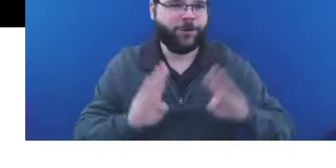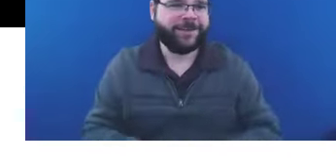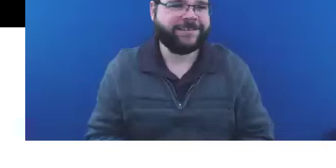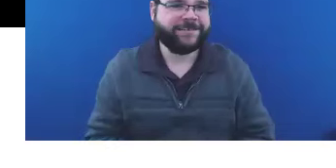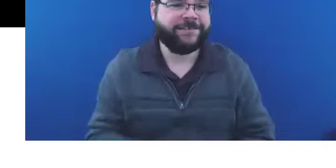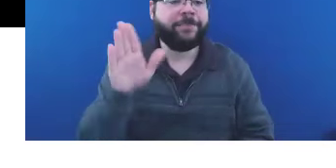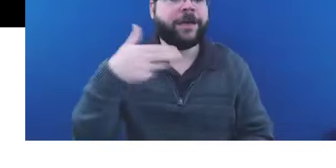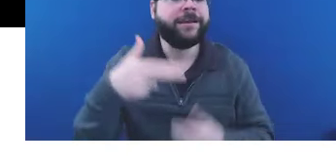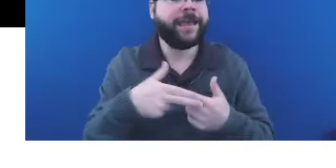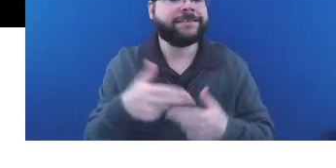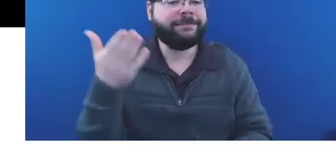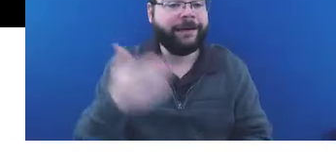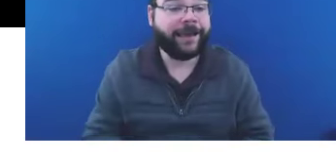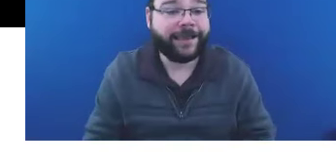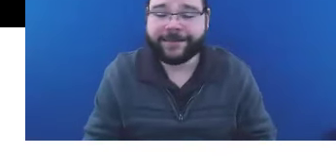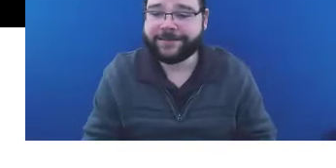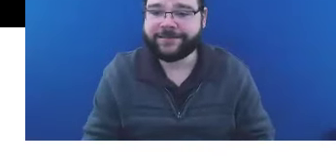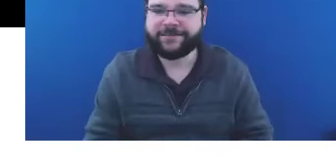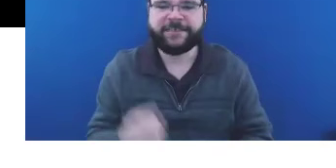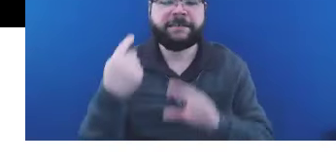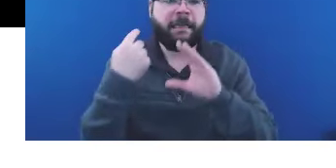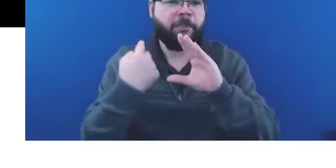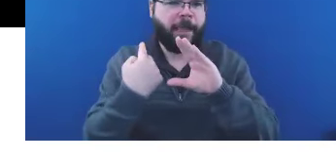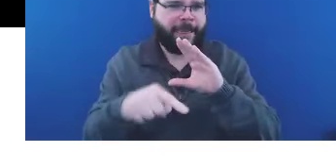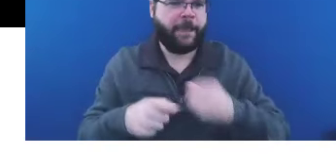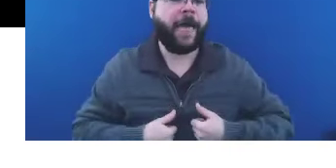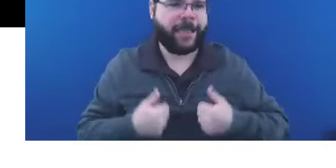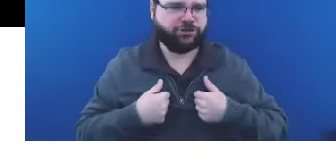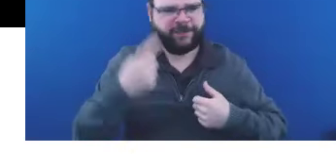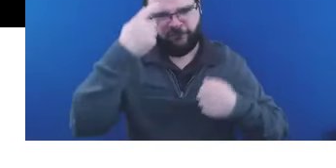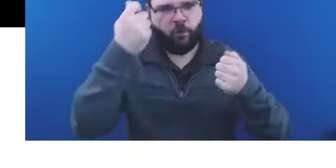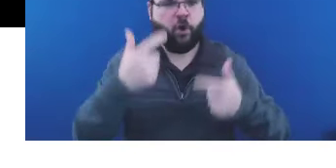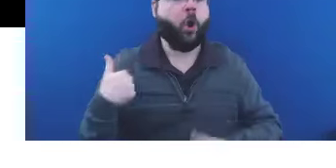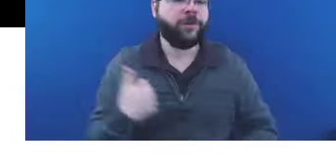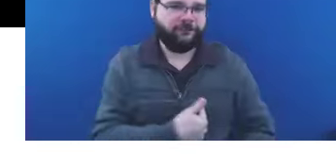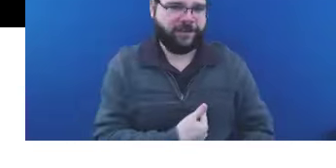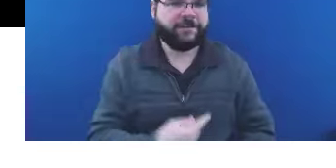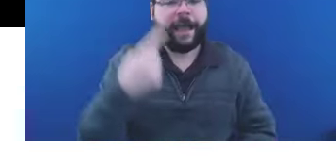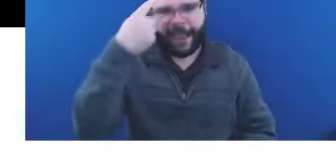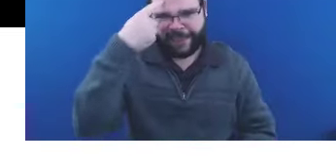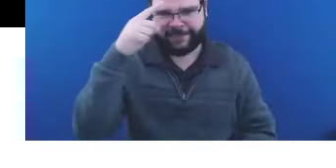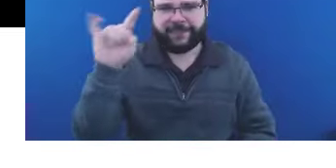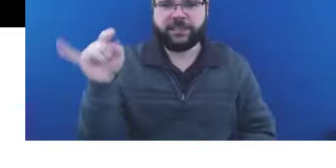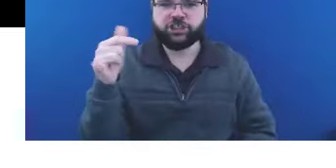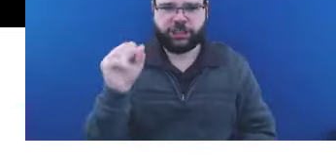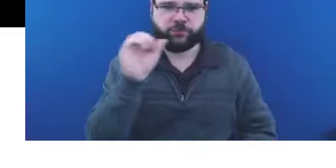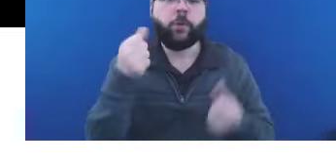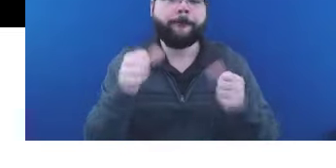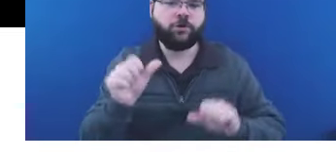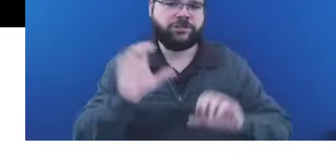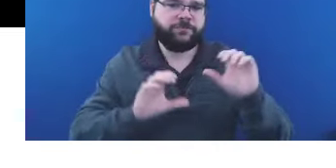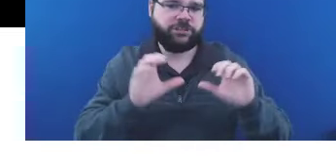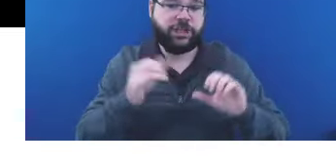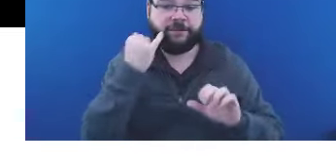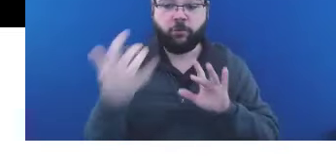on our next slide are all of our emails. And so I think James will also put them in the chat. So if you want